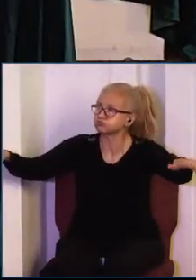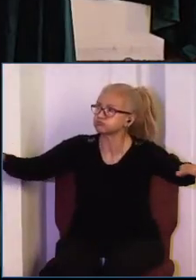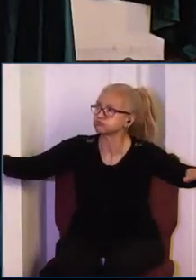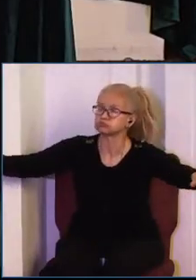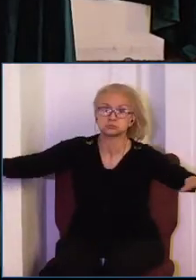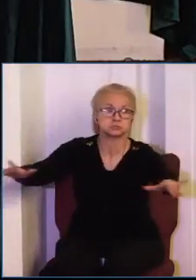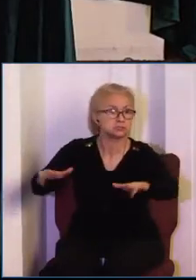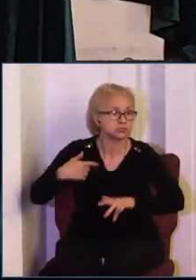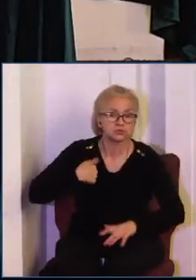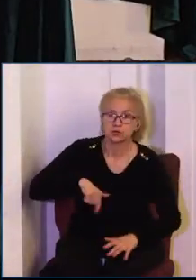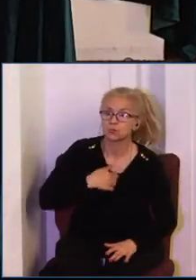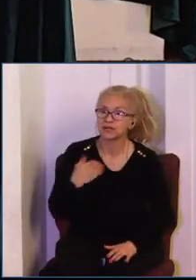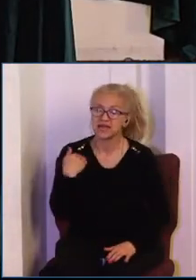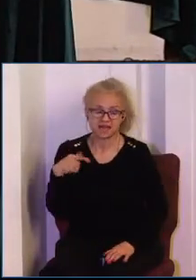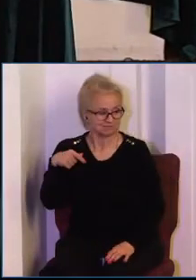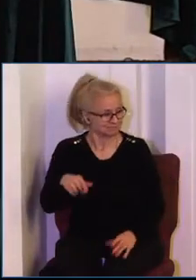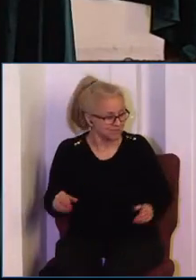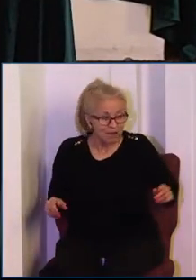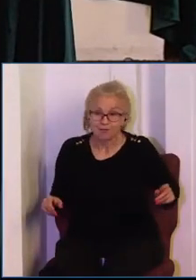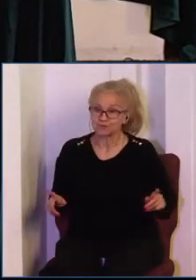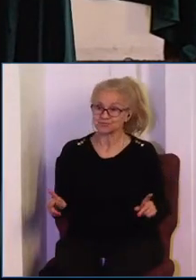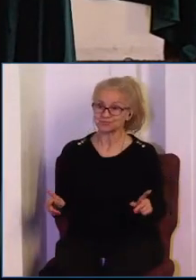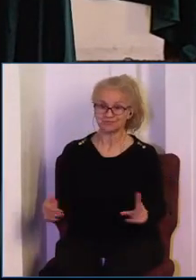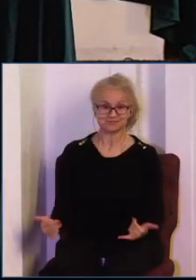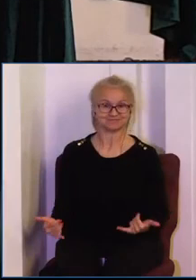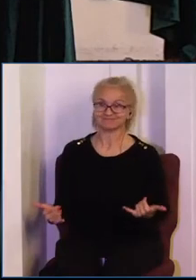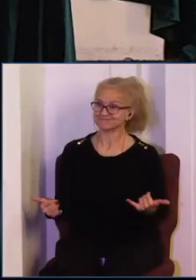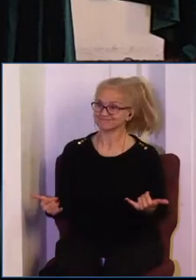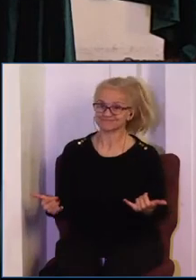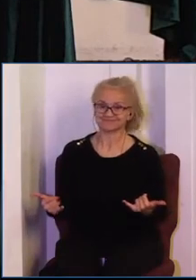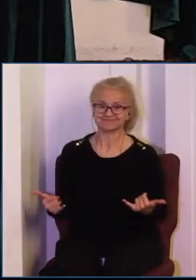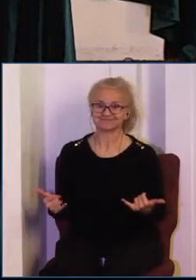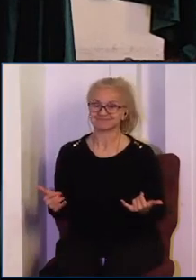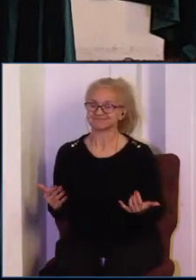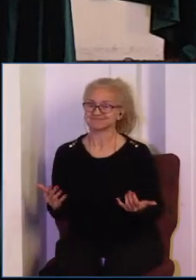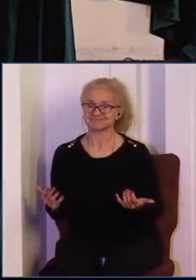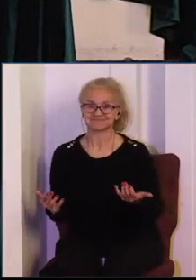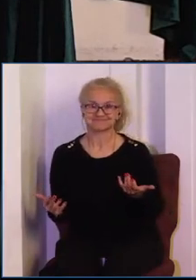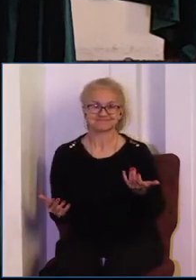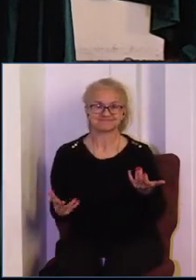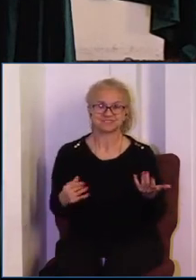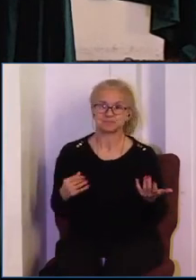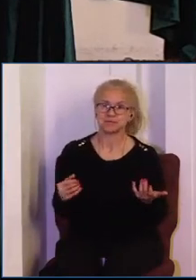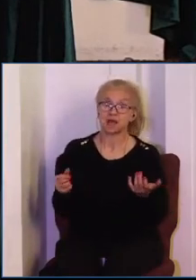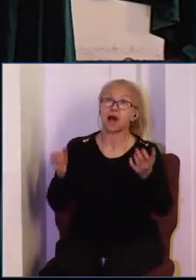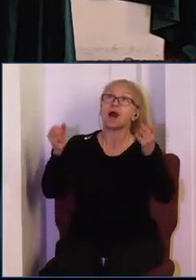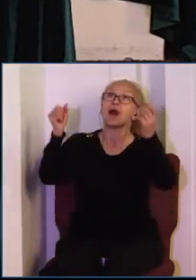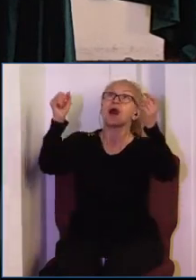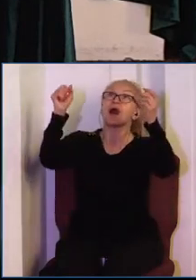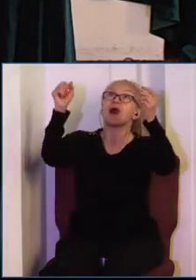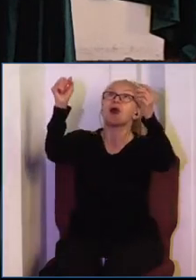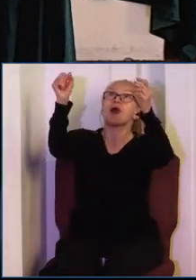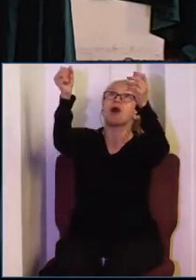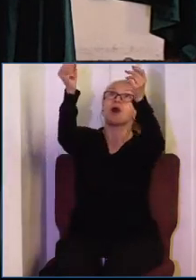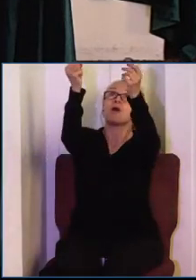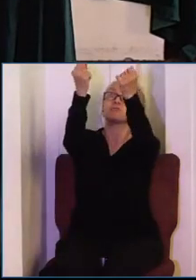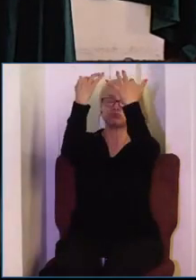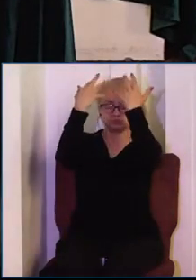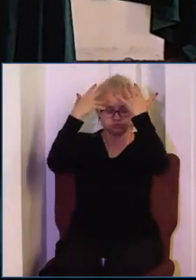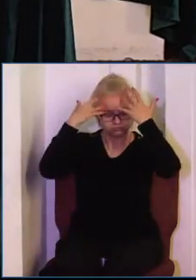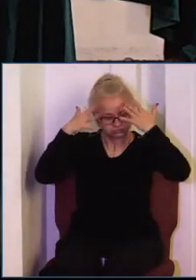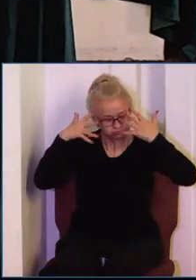we have this opportunity to be covered, wrapped